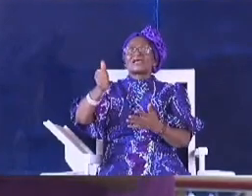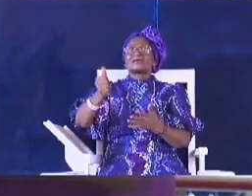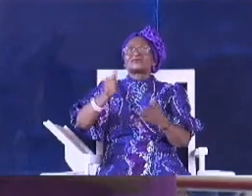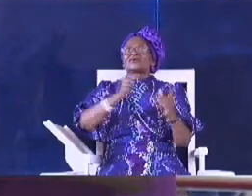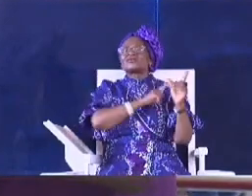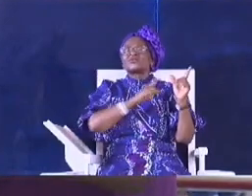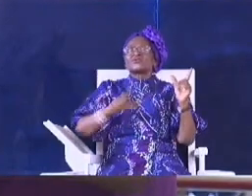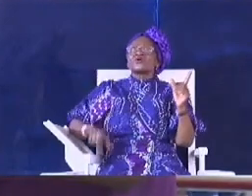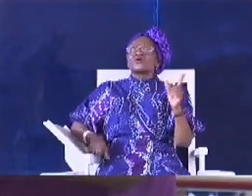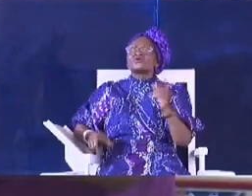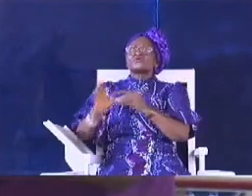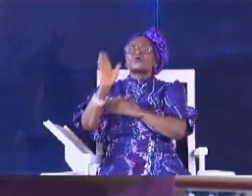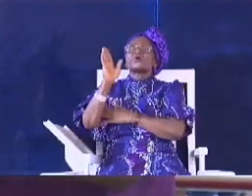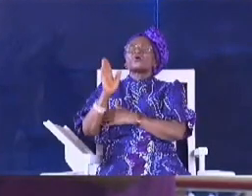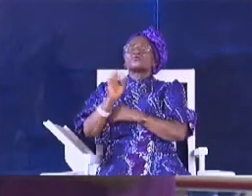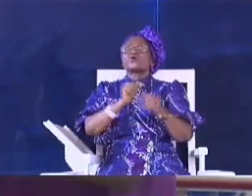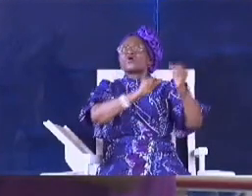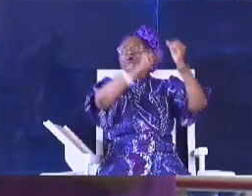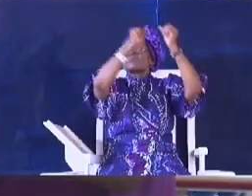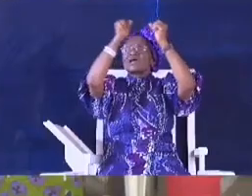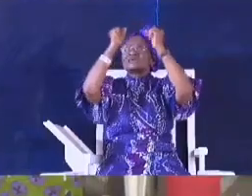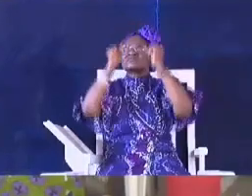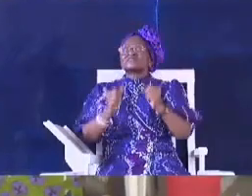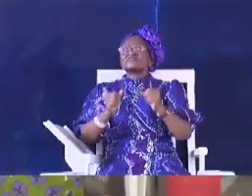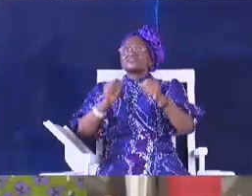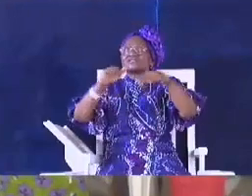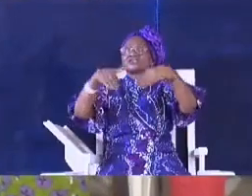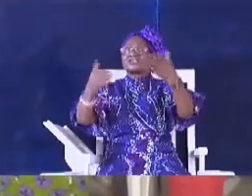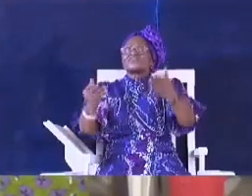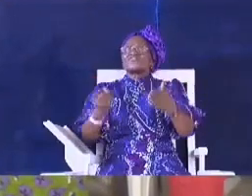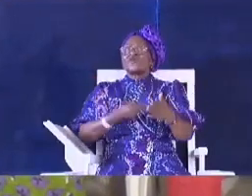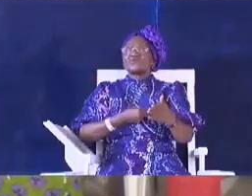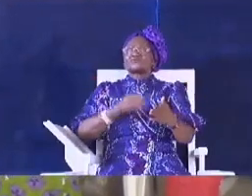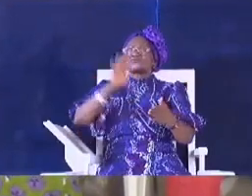Lord God Almighty, give us your very best.